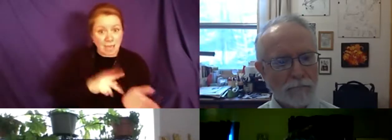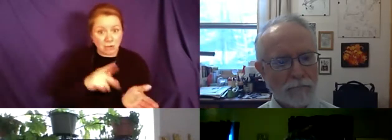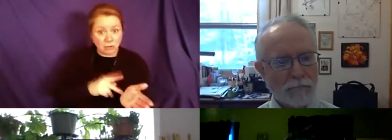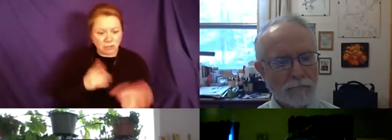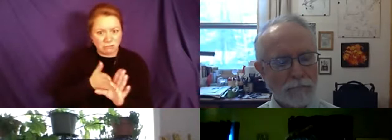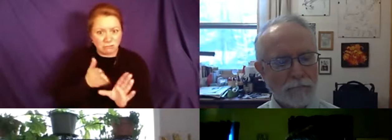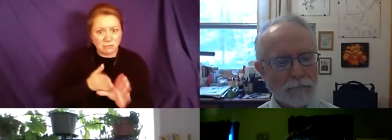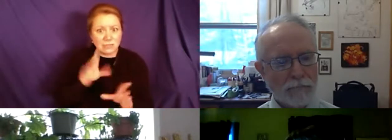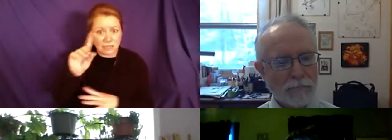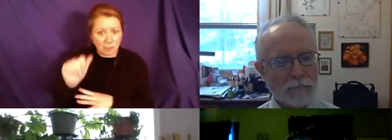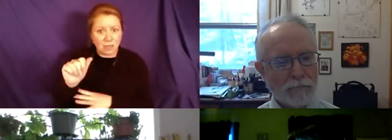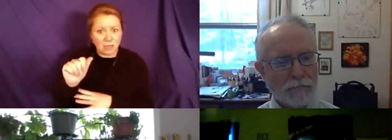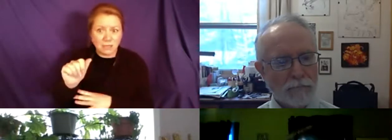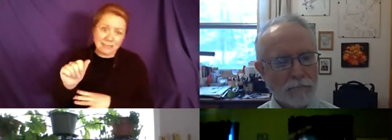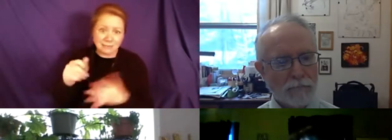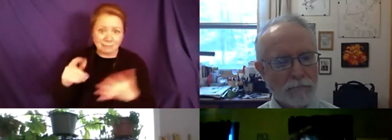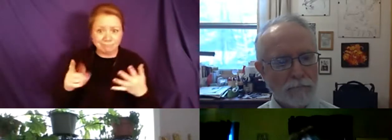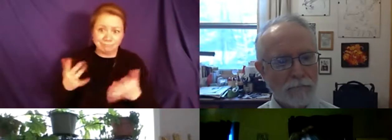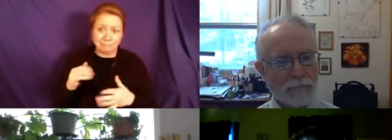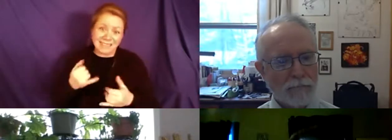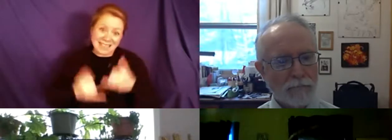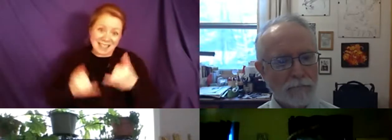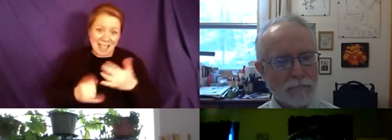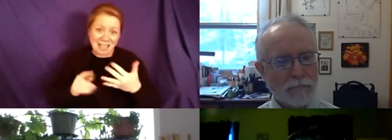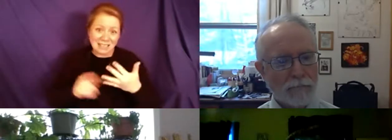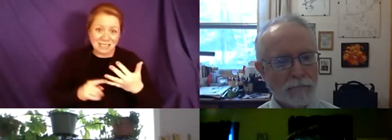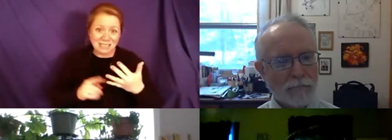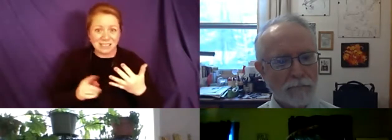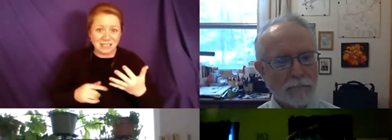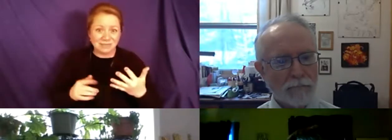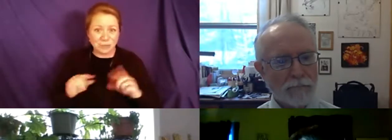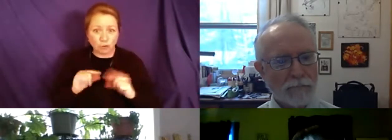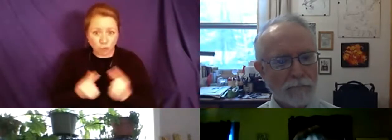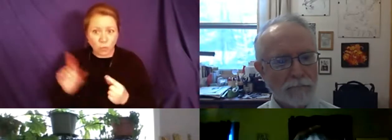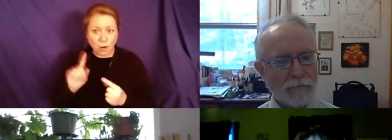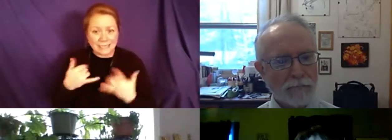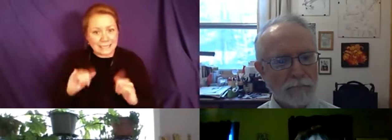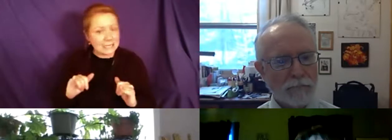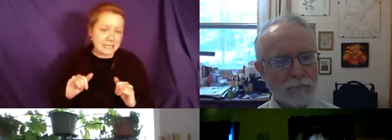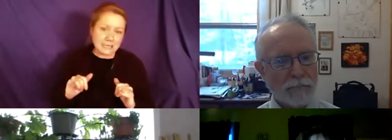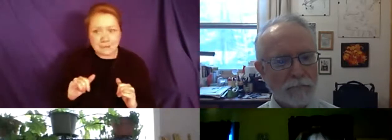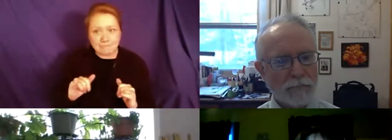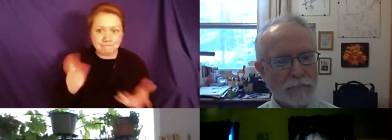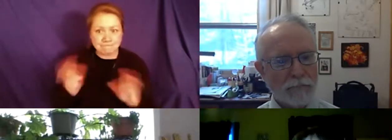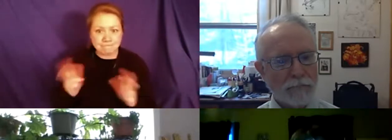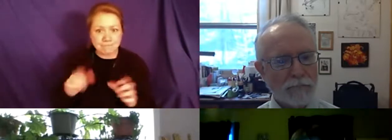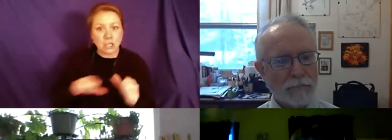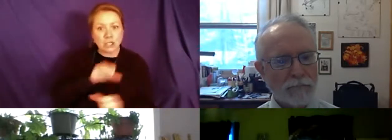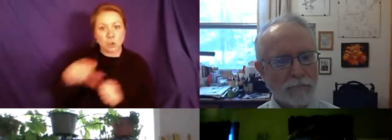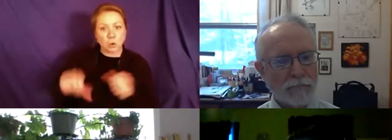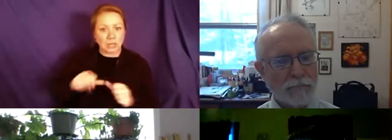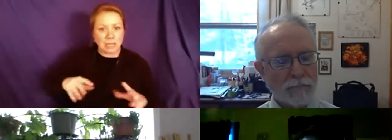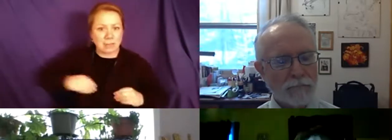is kind of the last disenfranchised group where it's still socially